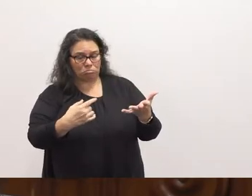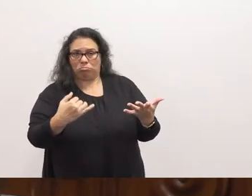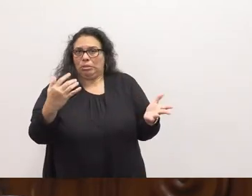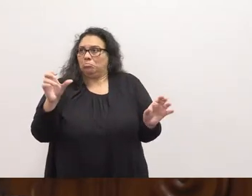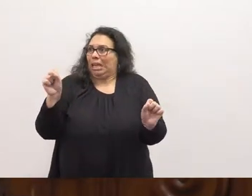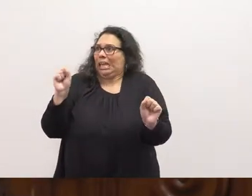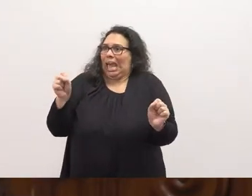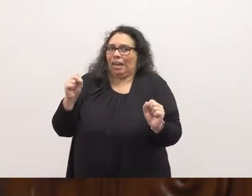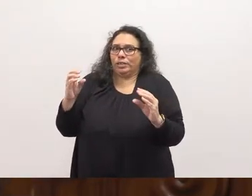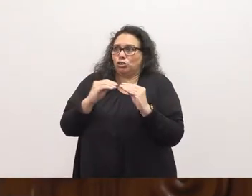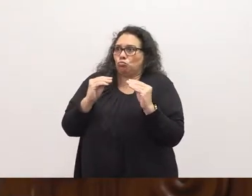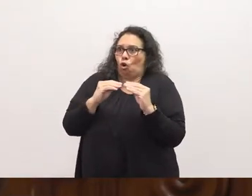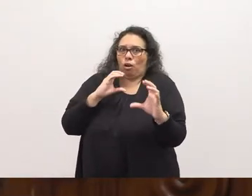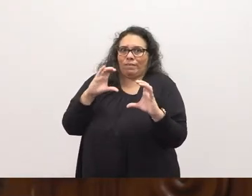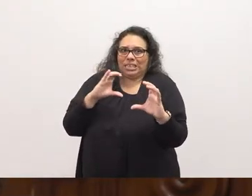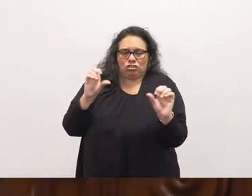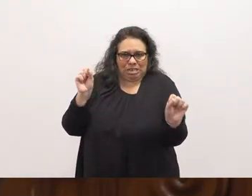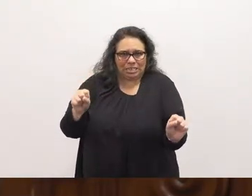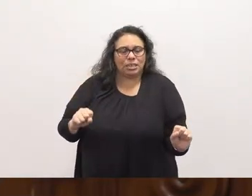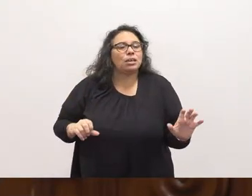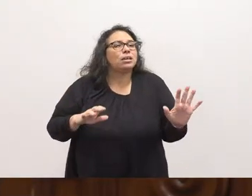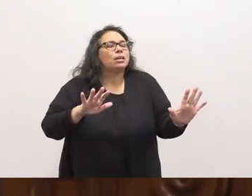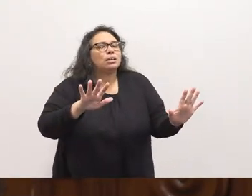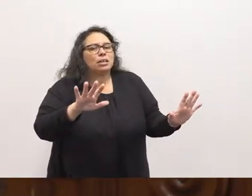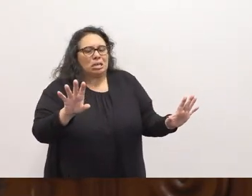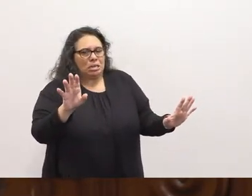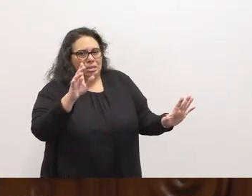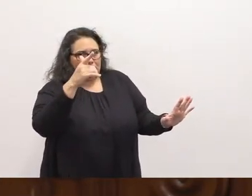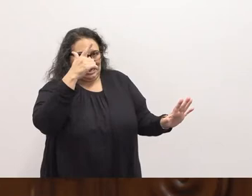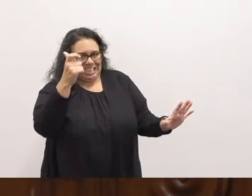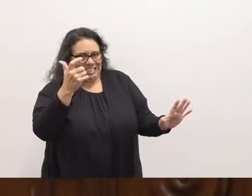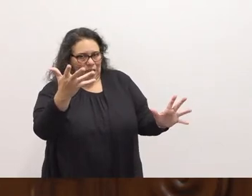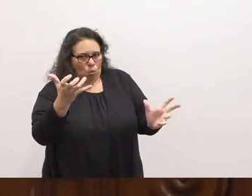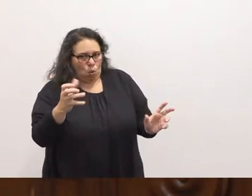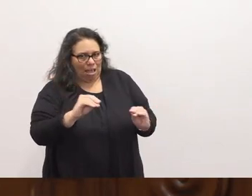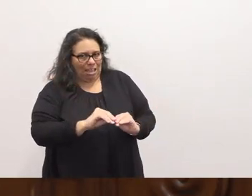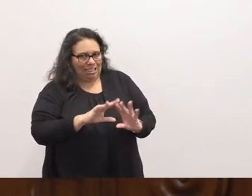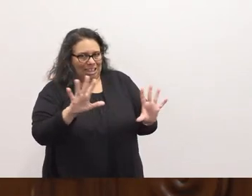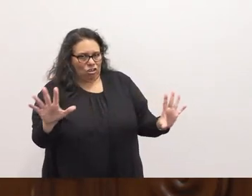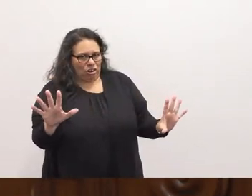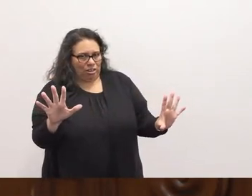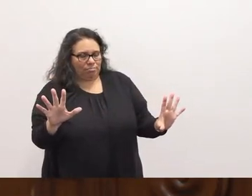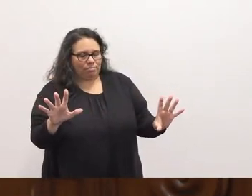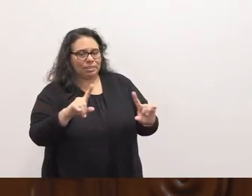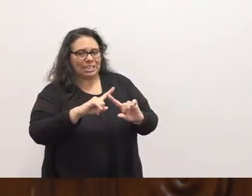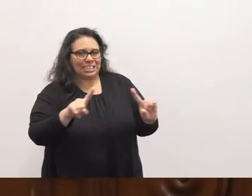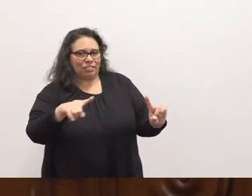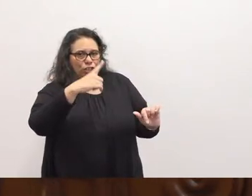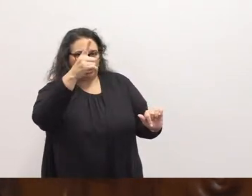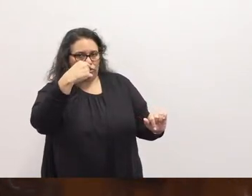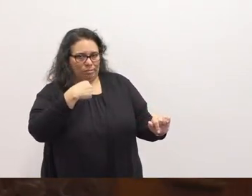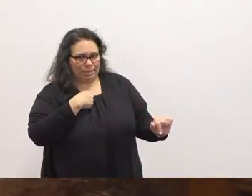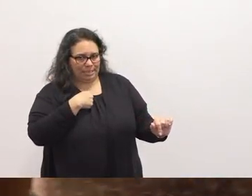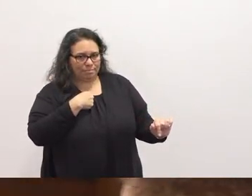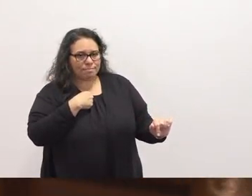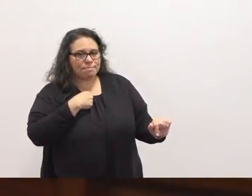If there's more conversation, yes. Because I want clarity, and there's a difference to me